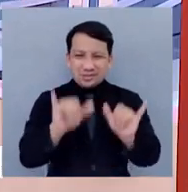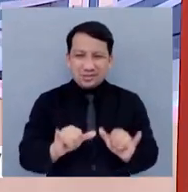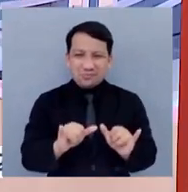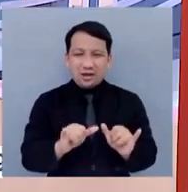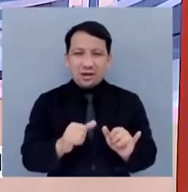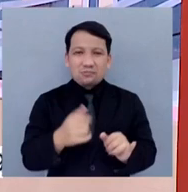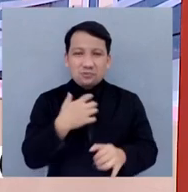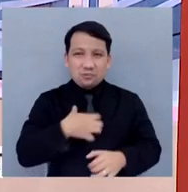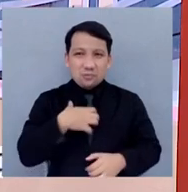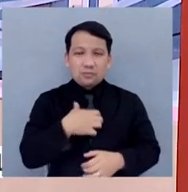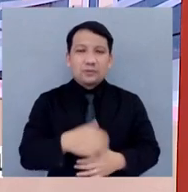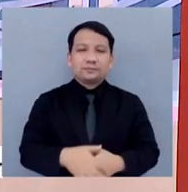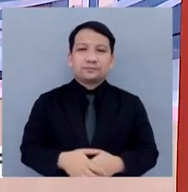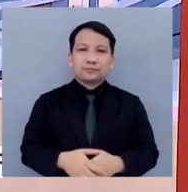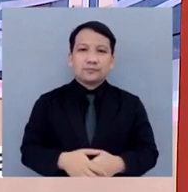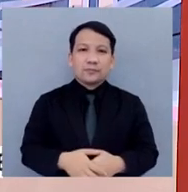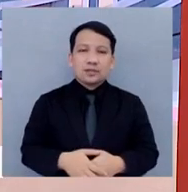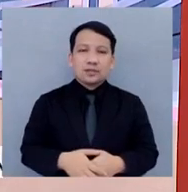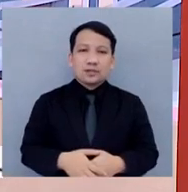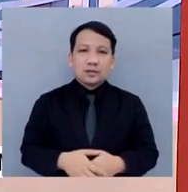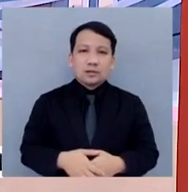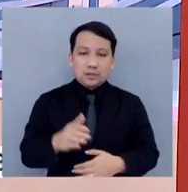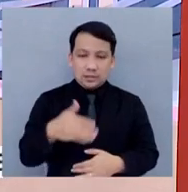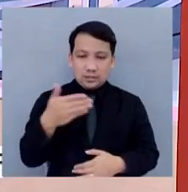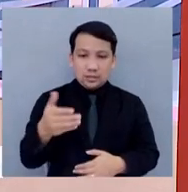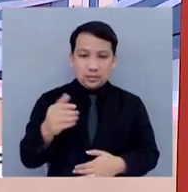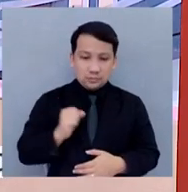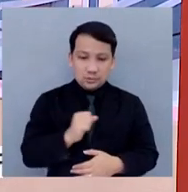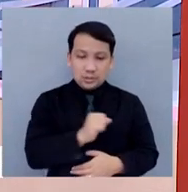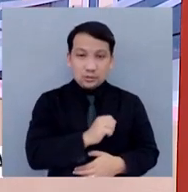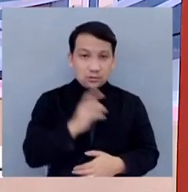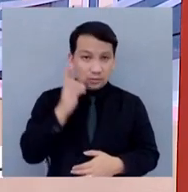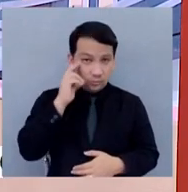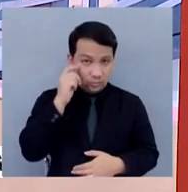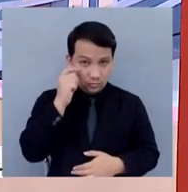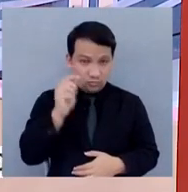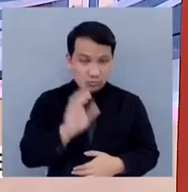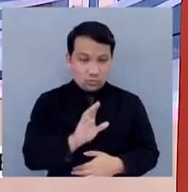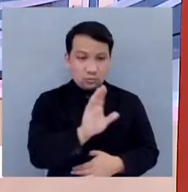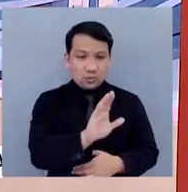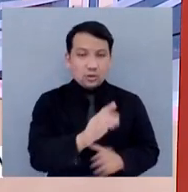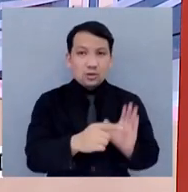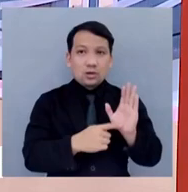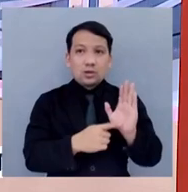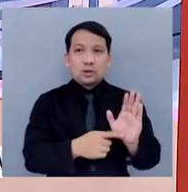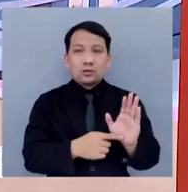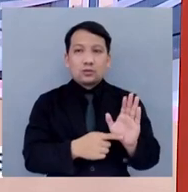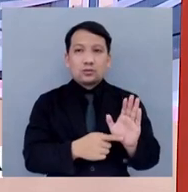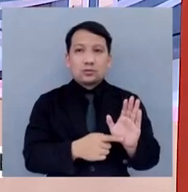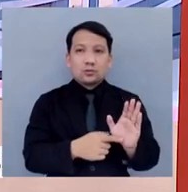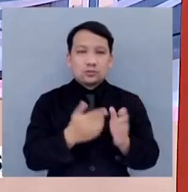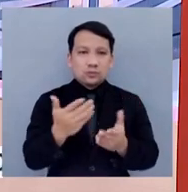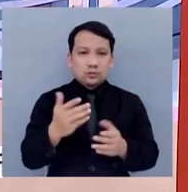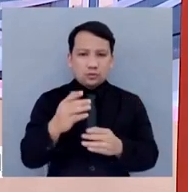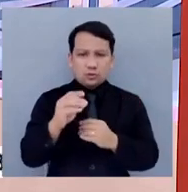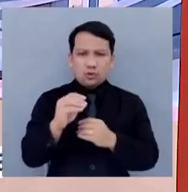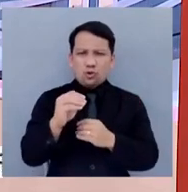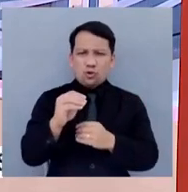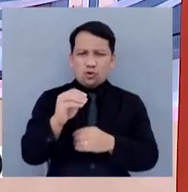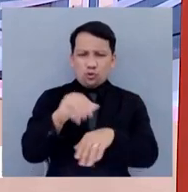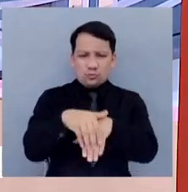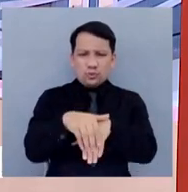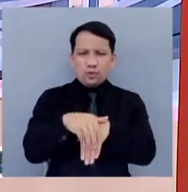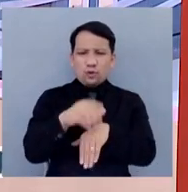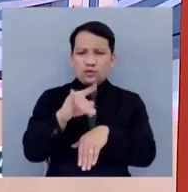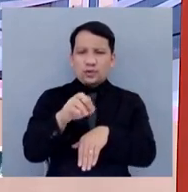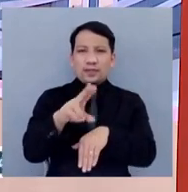Philippine Senator Raffy Tulfo wants a probe into continuing power outages in the provincial, make that in the province of Oriental Mindoro. And as Alvin El